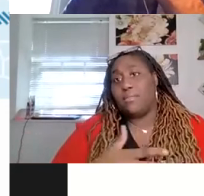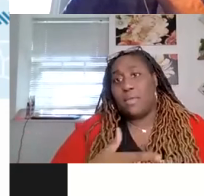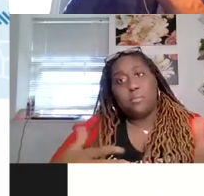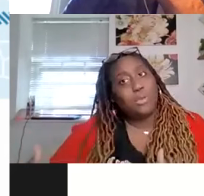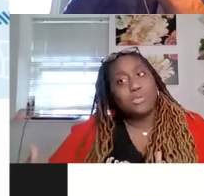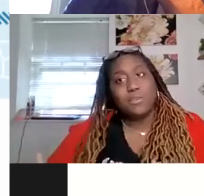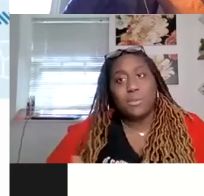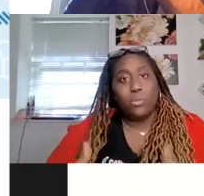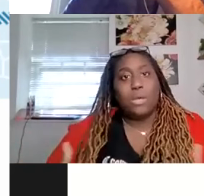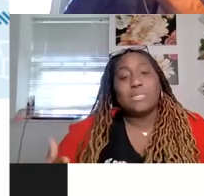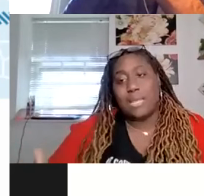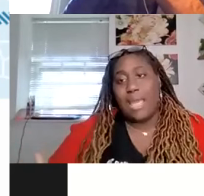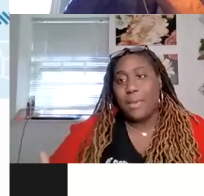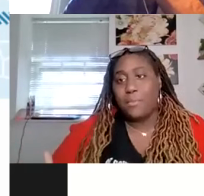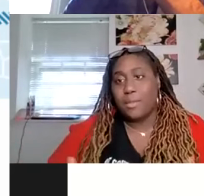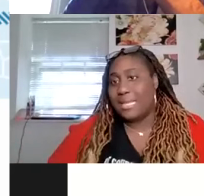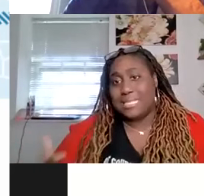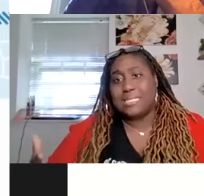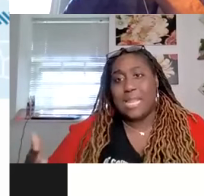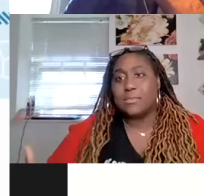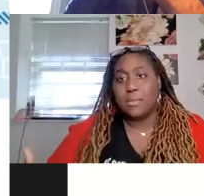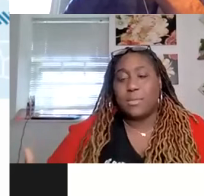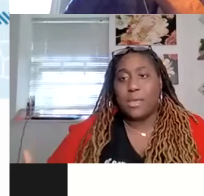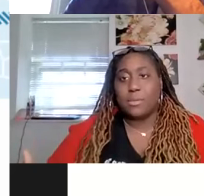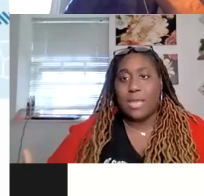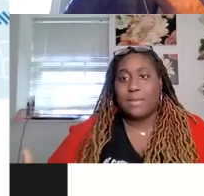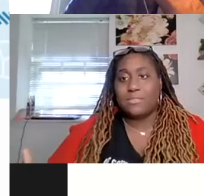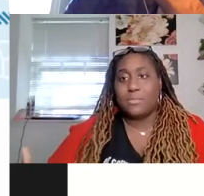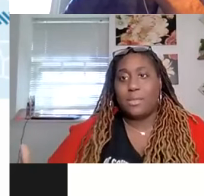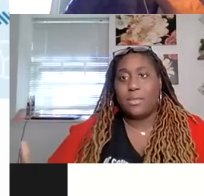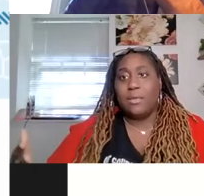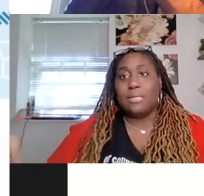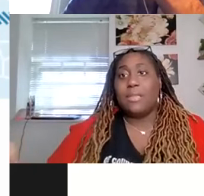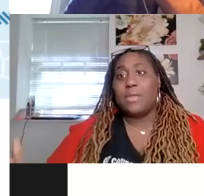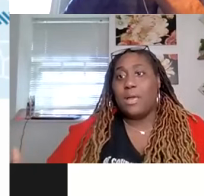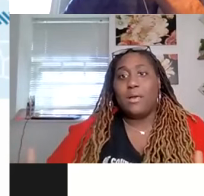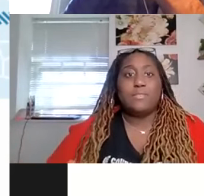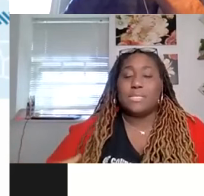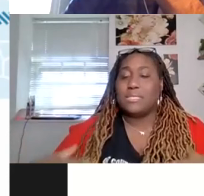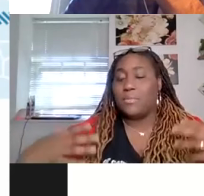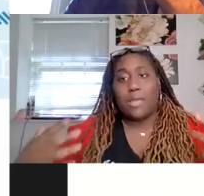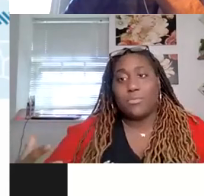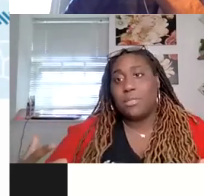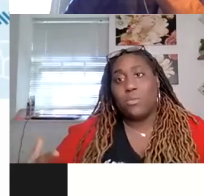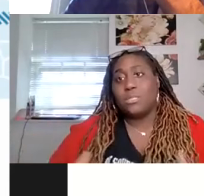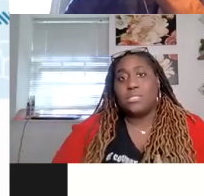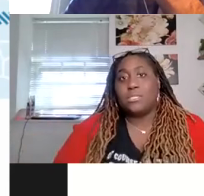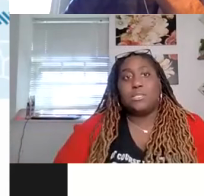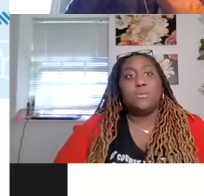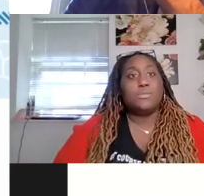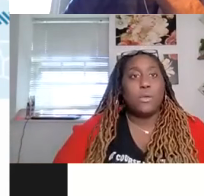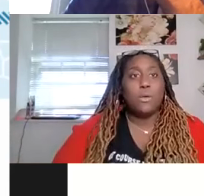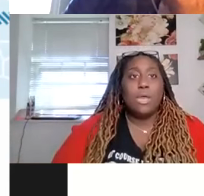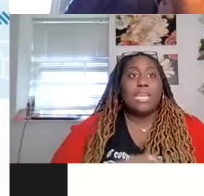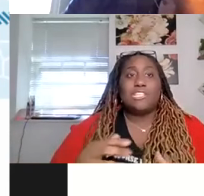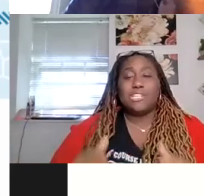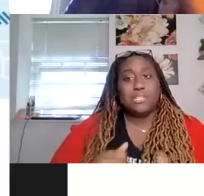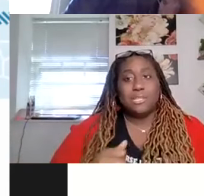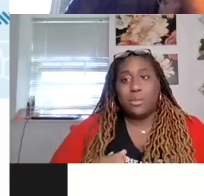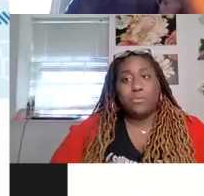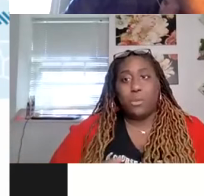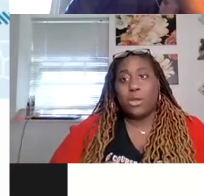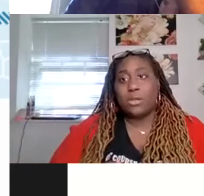pre-COVID and then post-COVID, what's going to happen? Is this now something I'm going to have to be leery of? This is something I really wanted to do. So